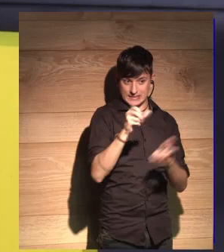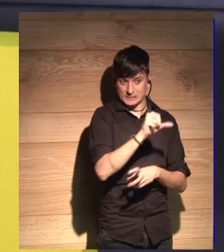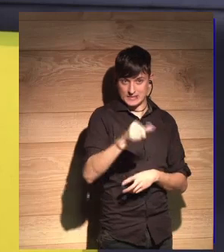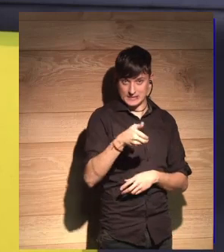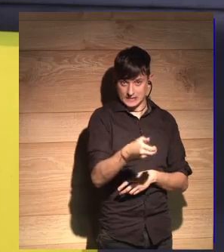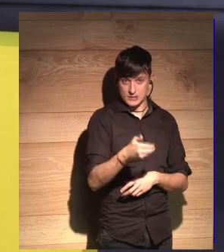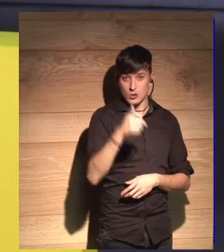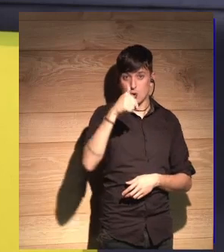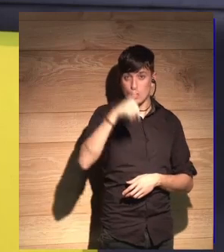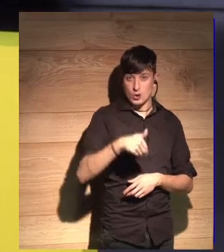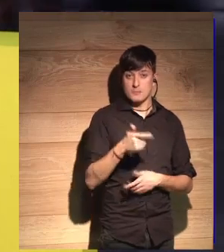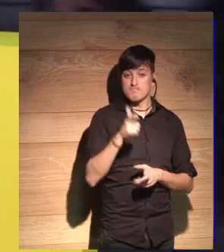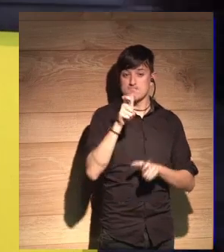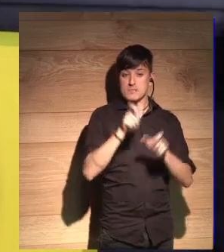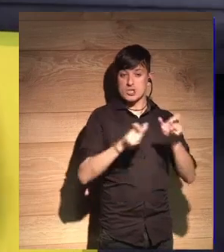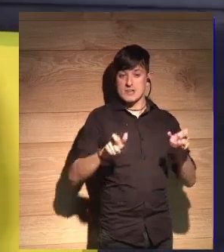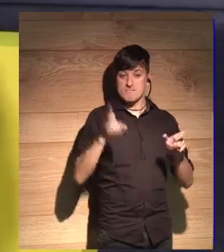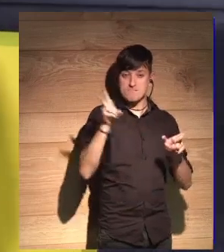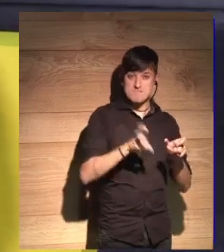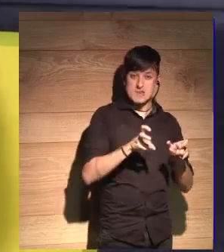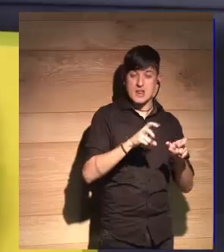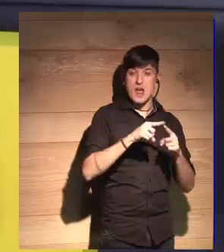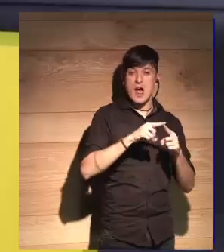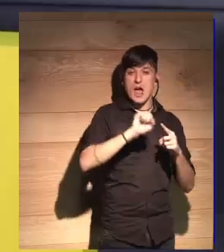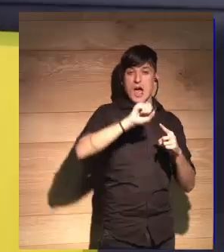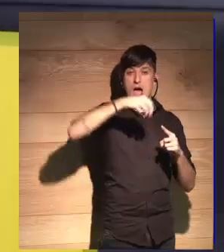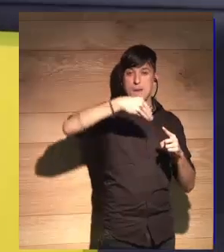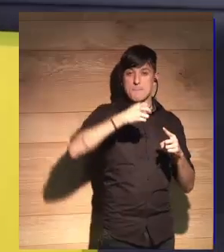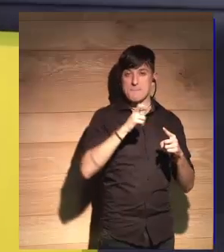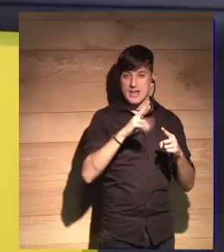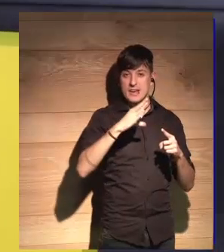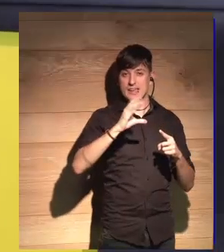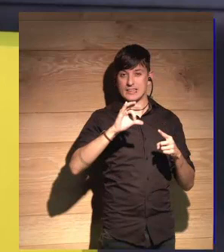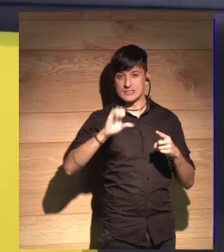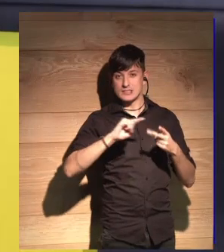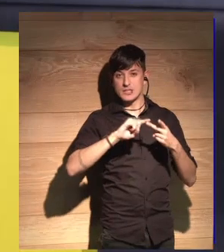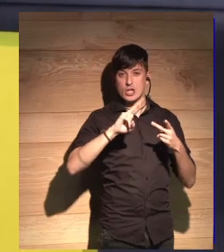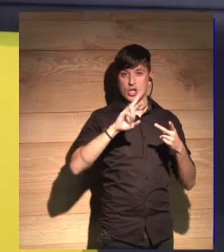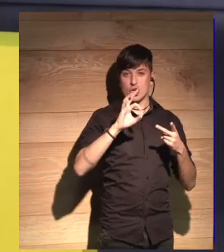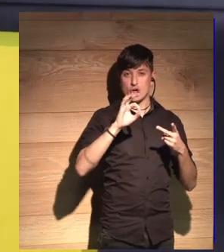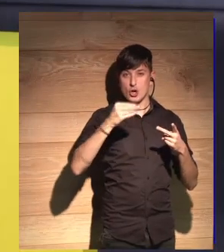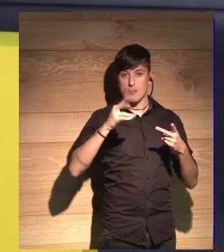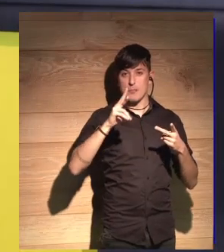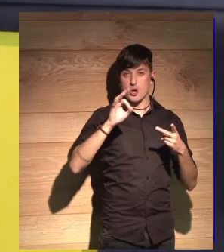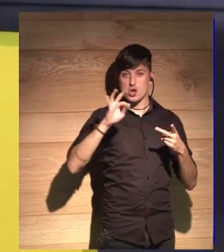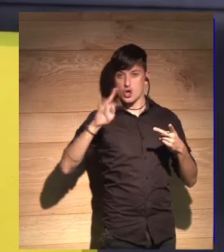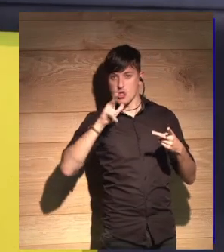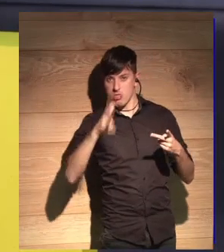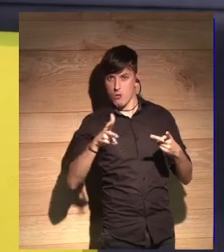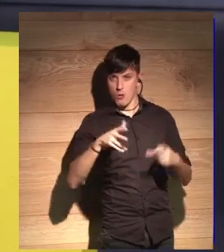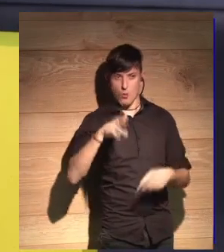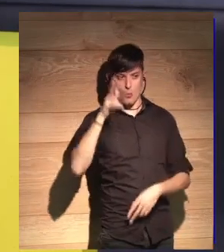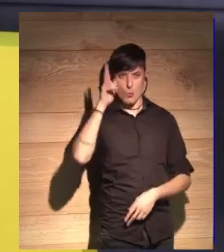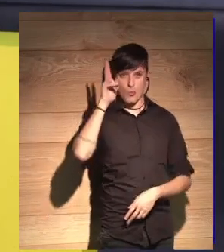who want to attend. And today with the speakers, we have Amber Case, and Rob